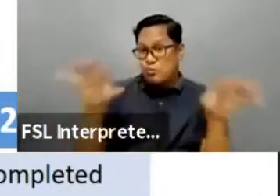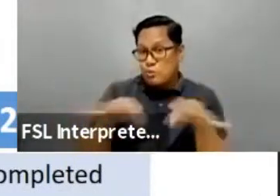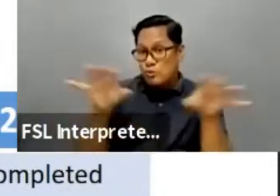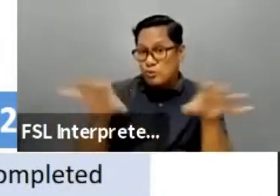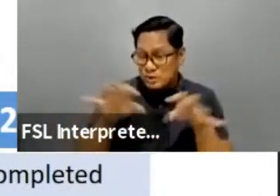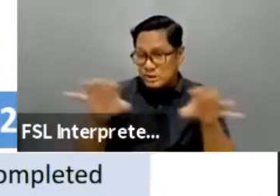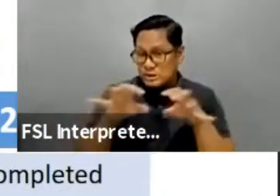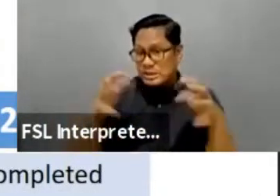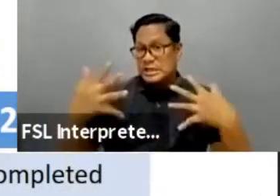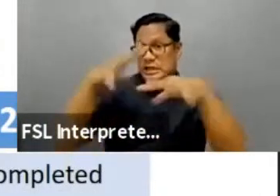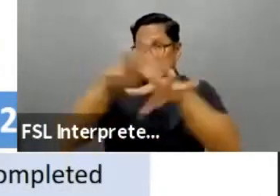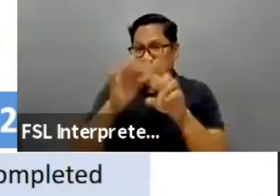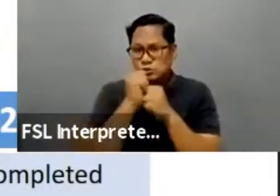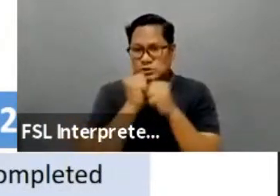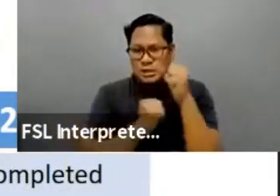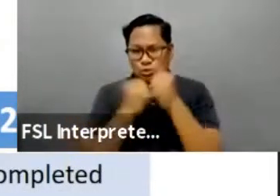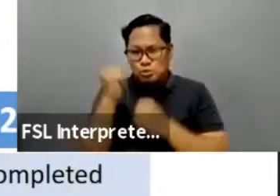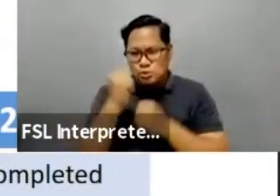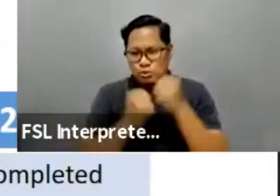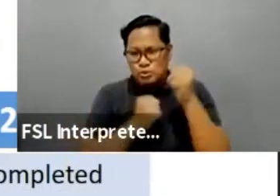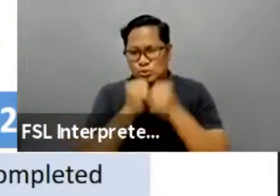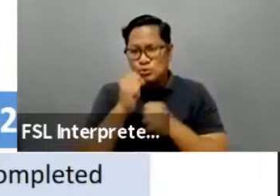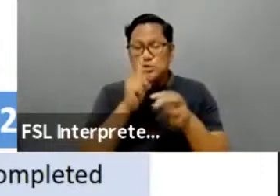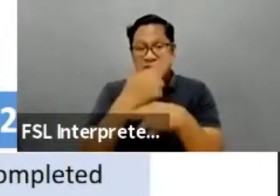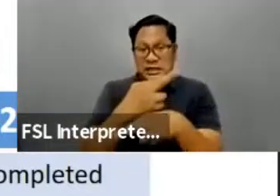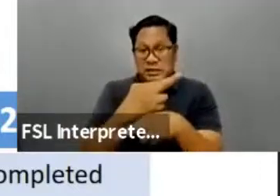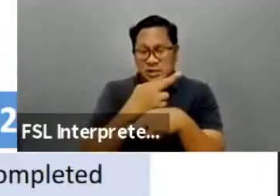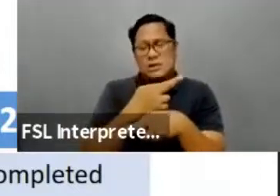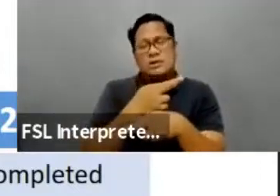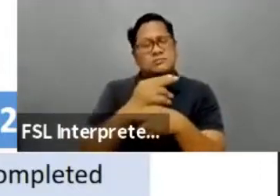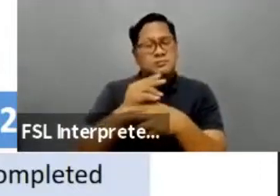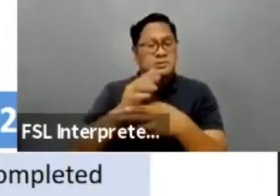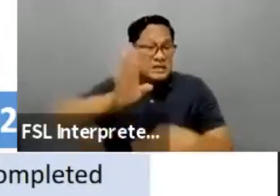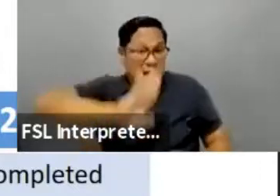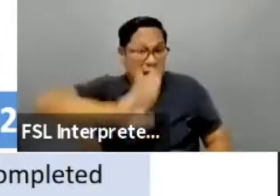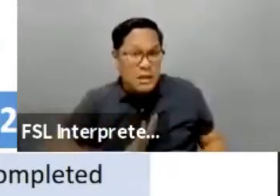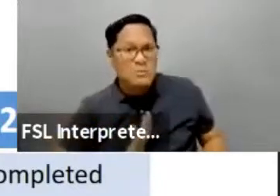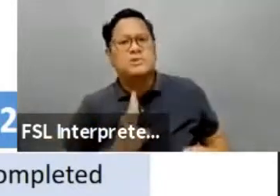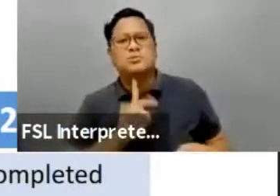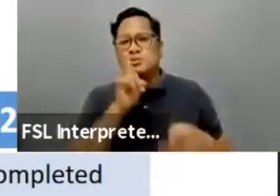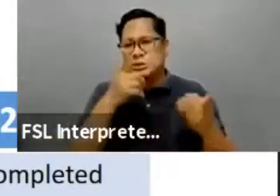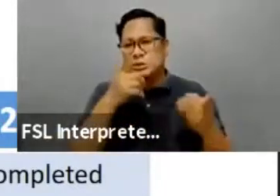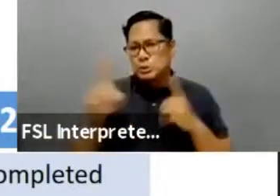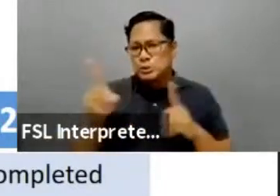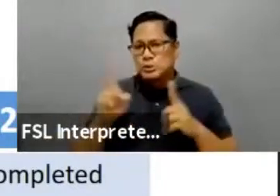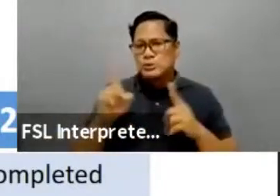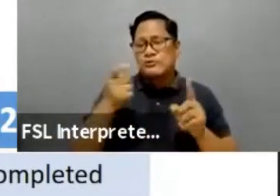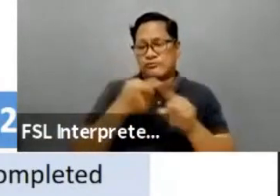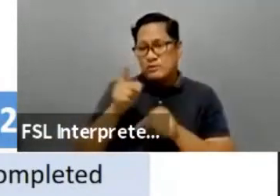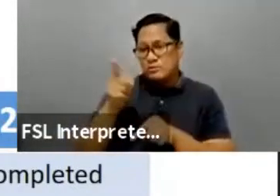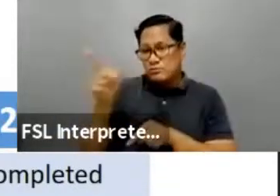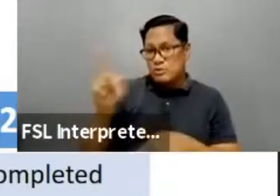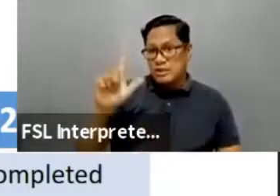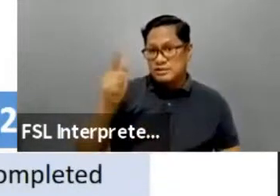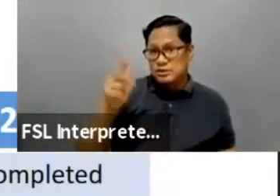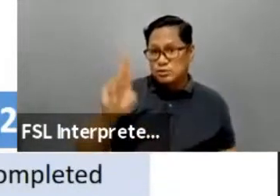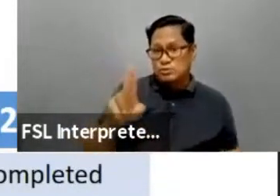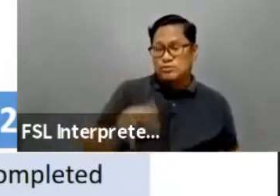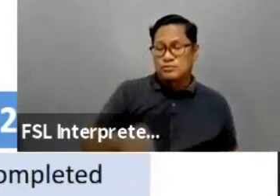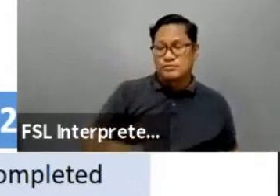and integrated structures to repair the damage, that was done by the local government code